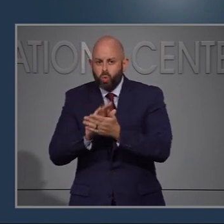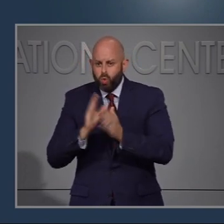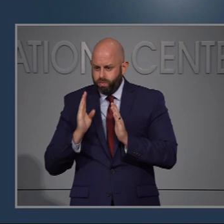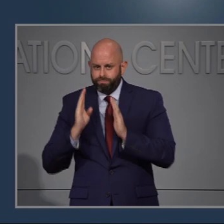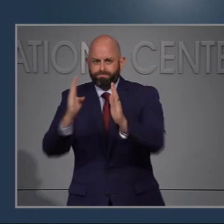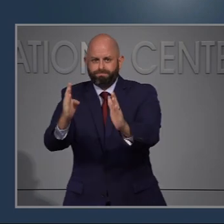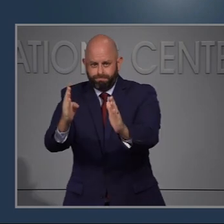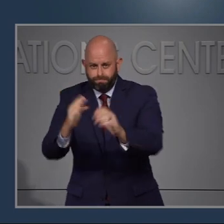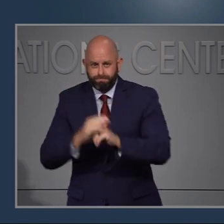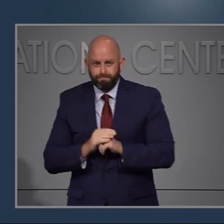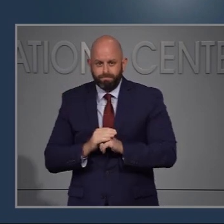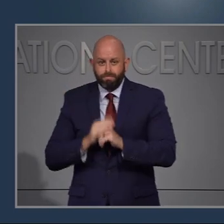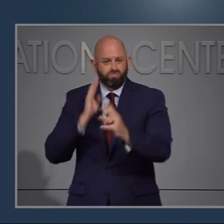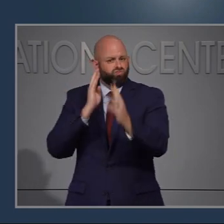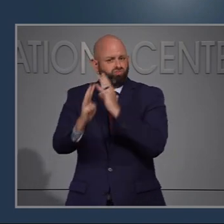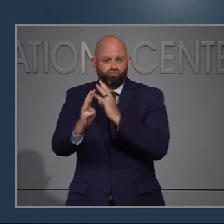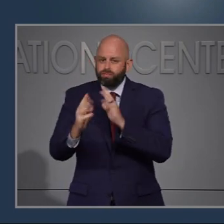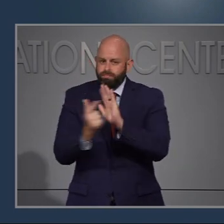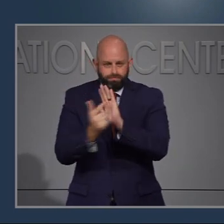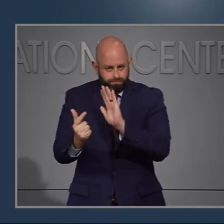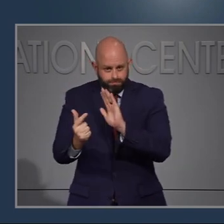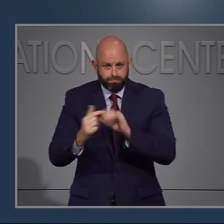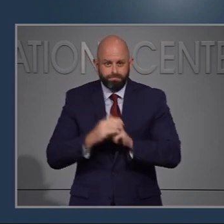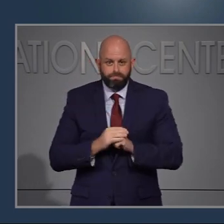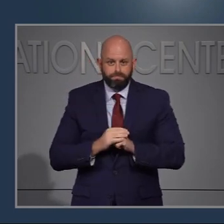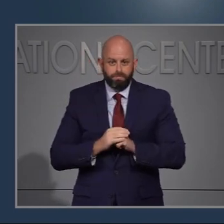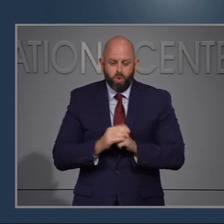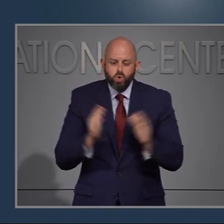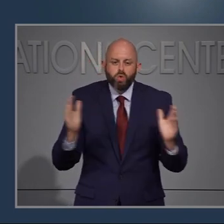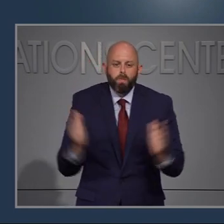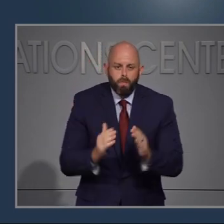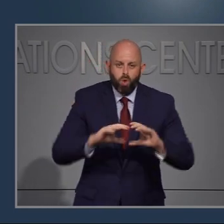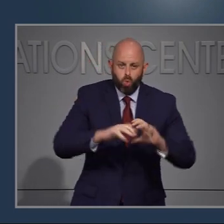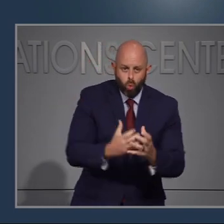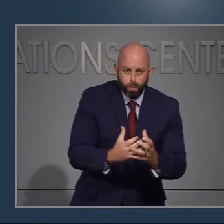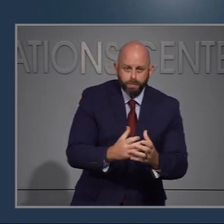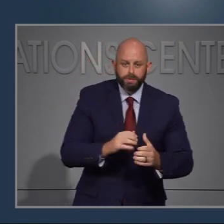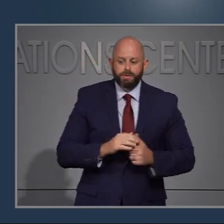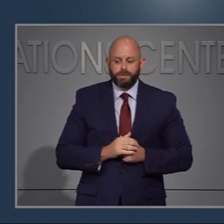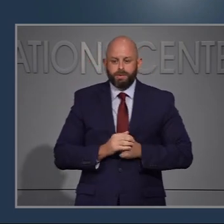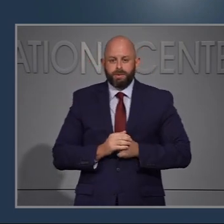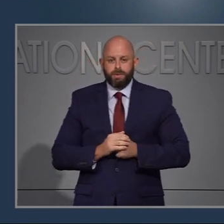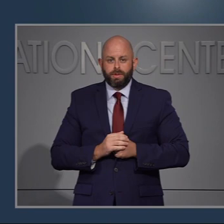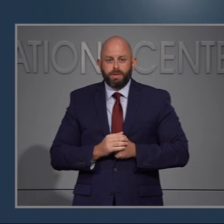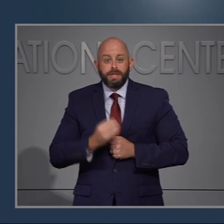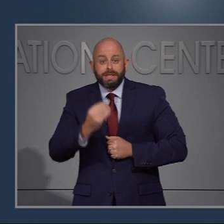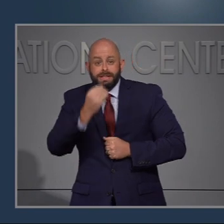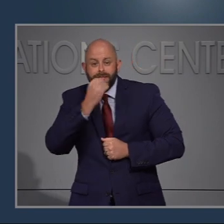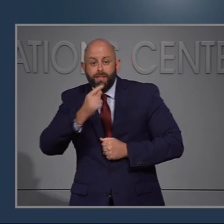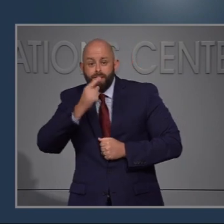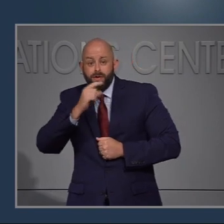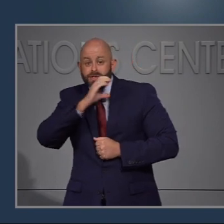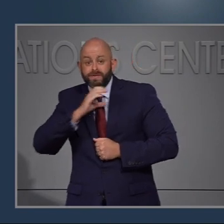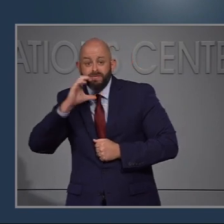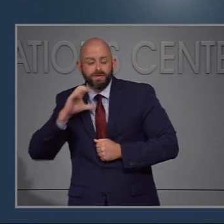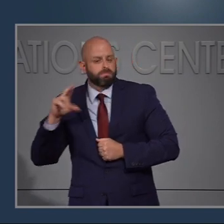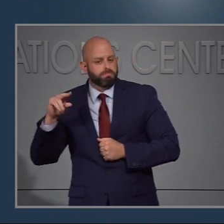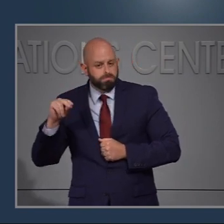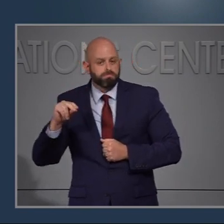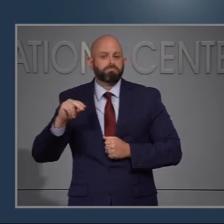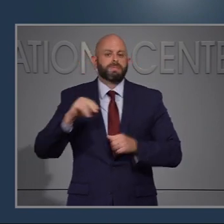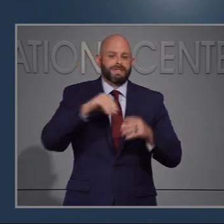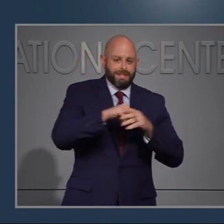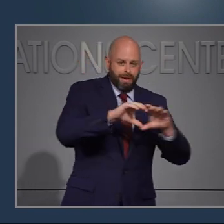small groups that stay together as much as possible, eating lunch in the classroom if the cafeteria won't allow for social distancing,